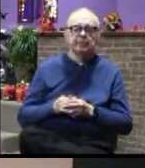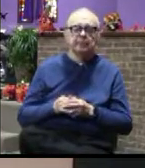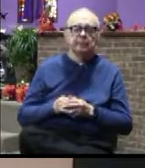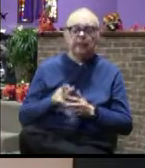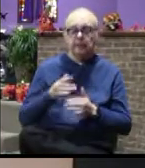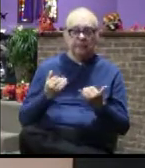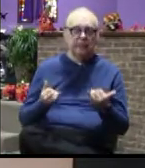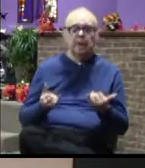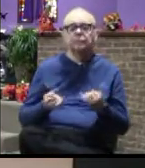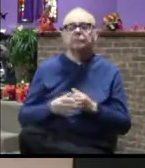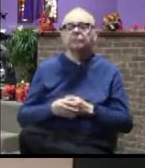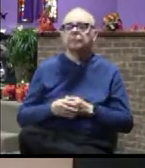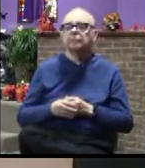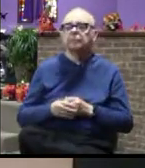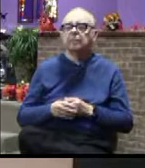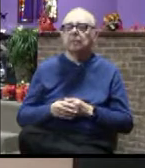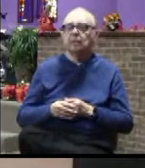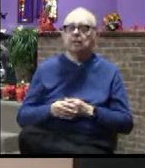so today